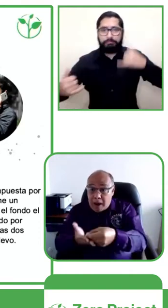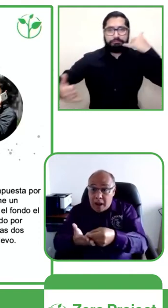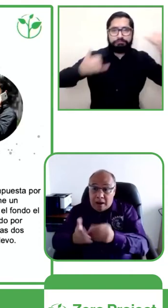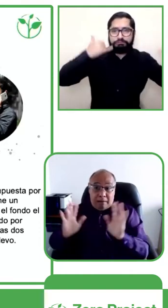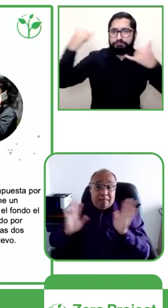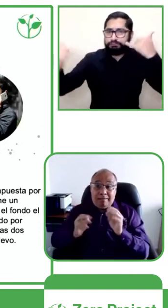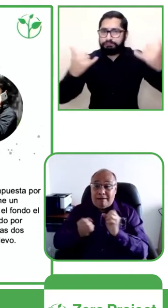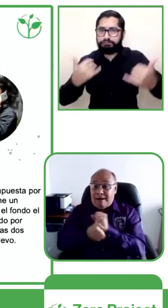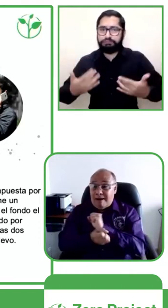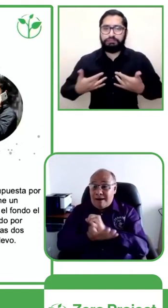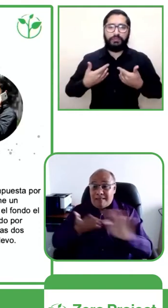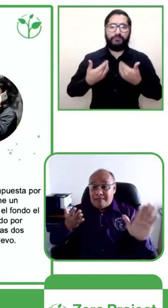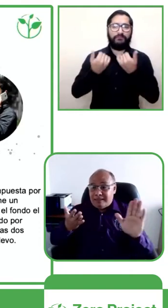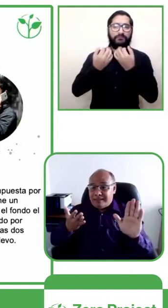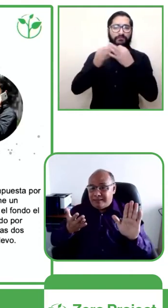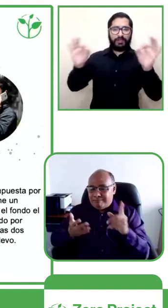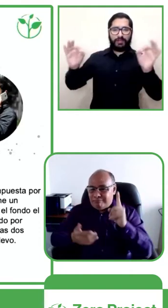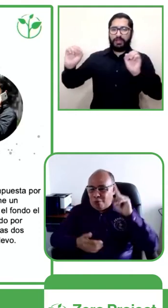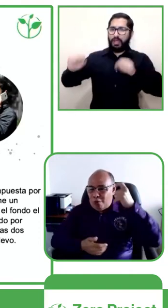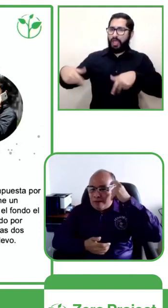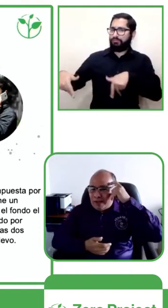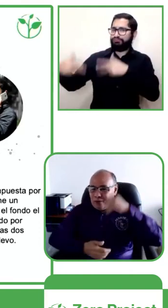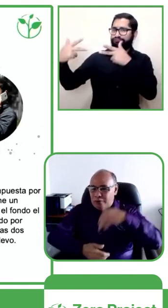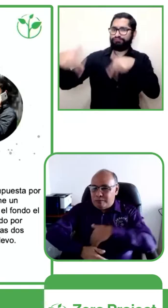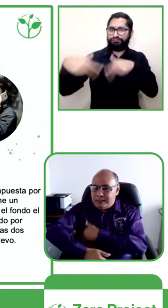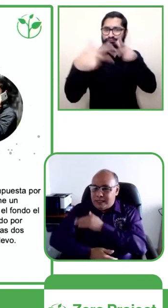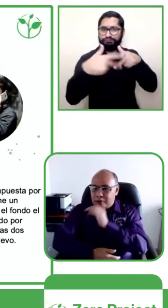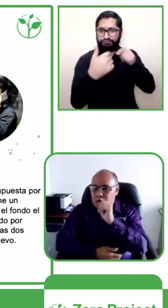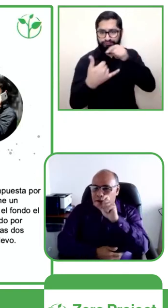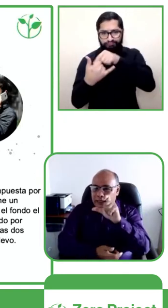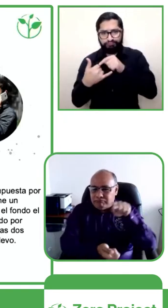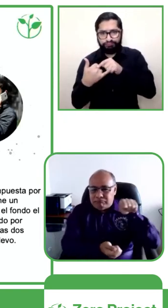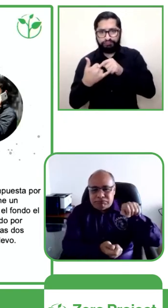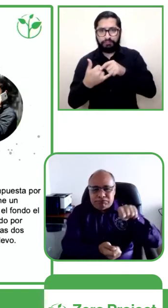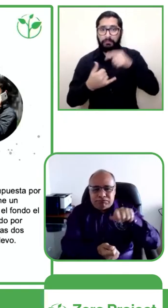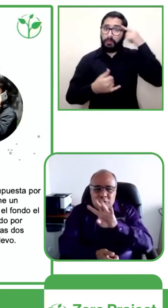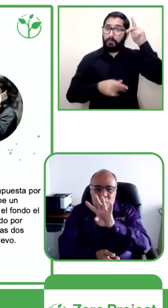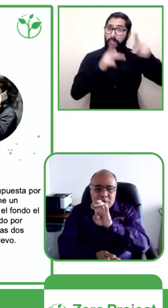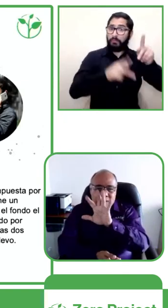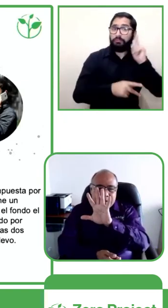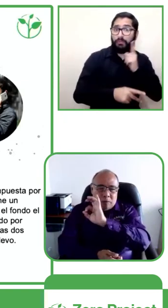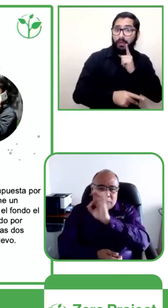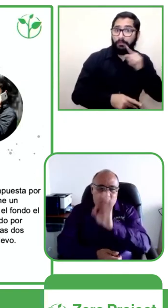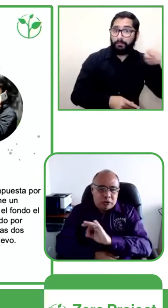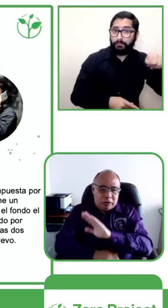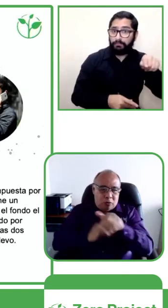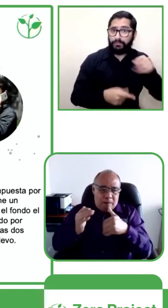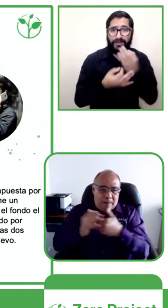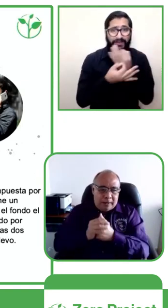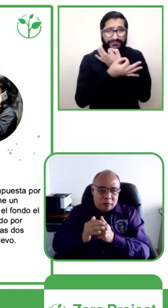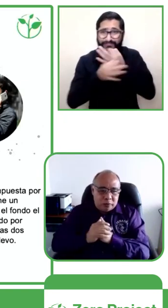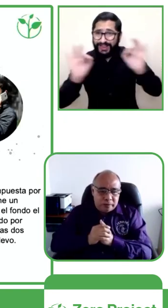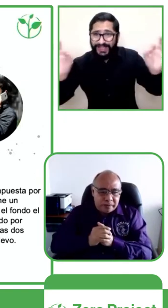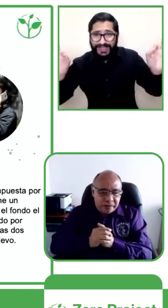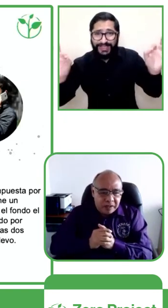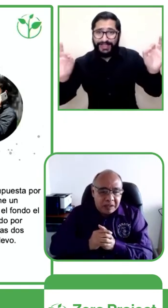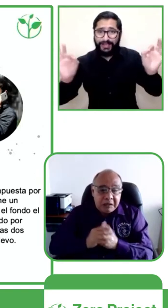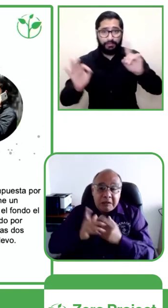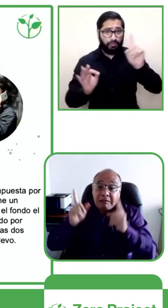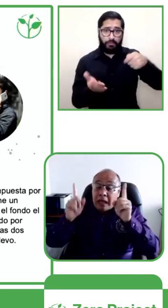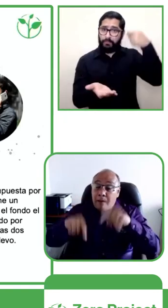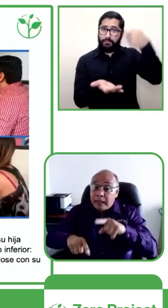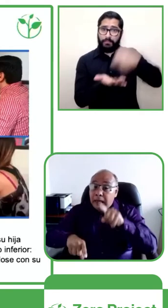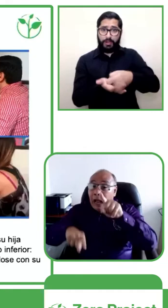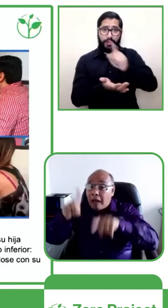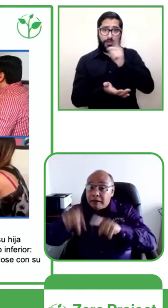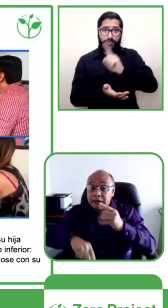called from on the phone from anywhere. And this doesn't involve any costs